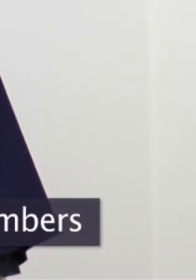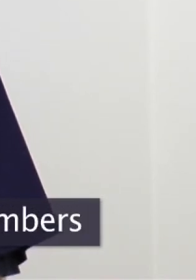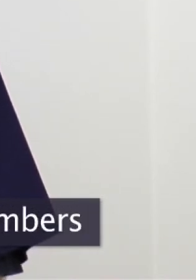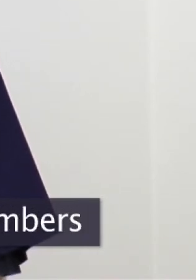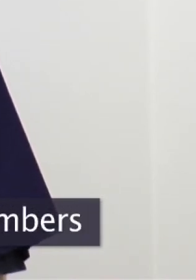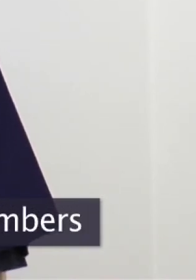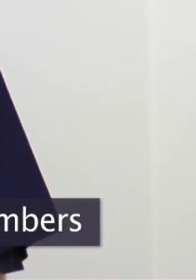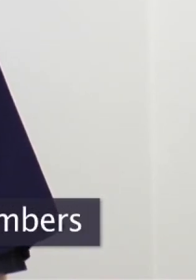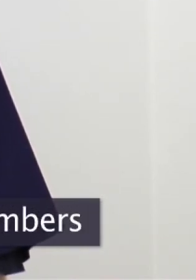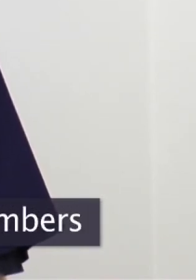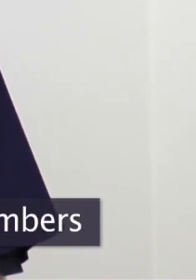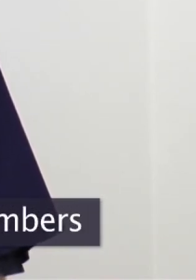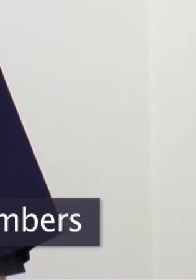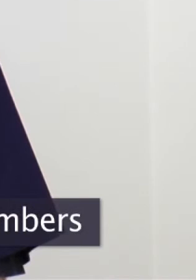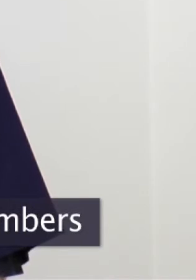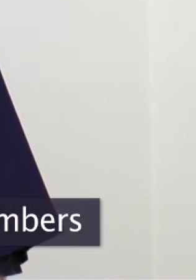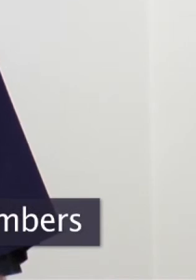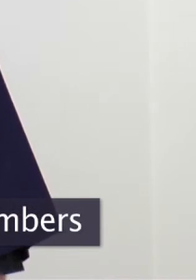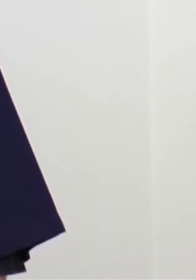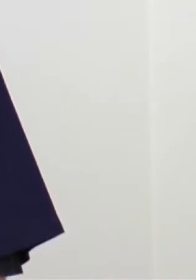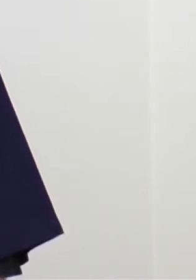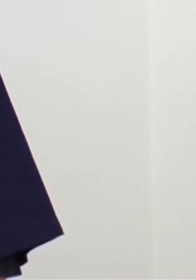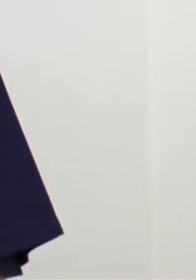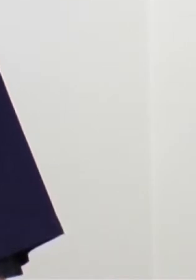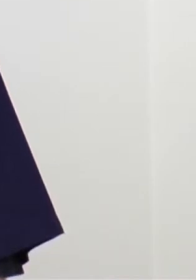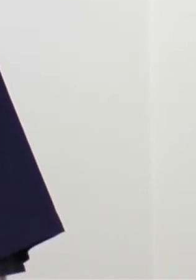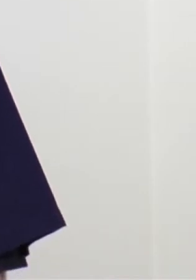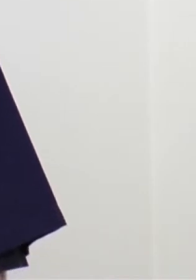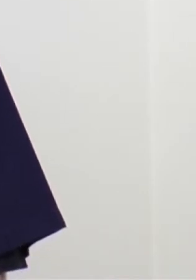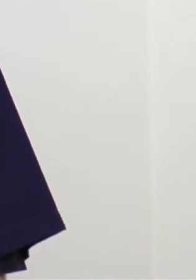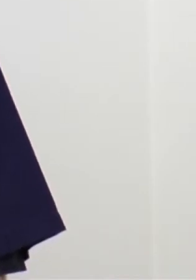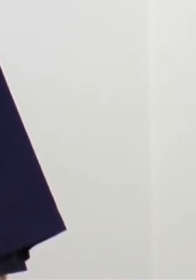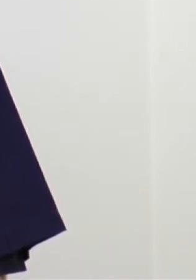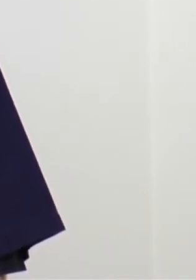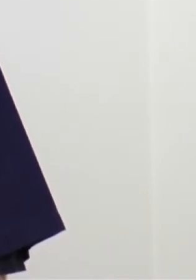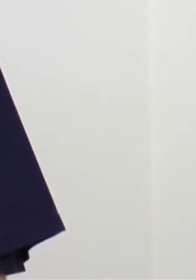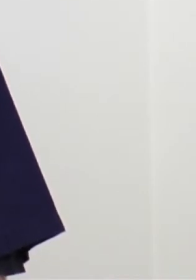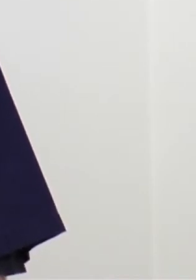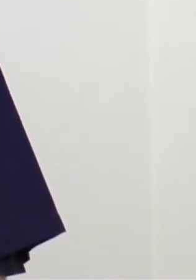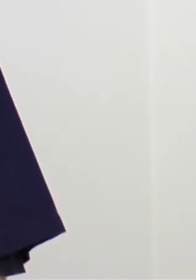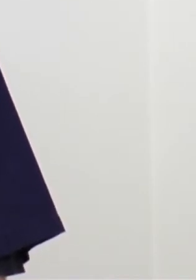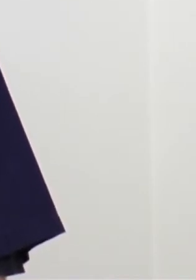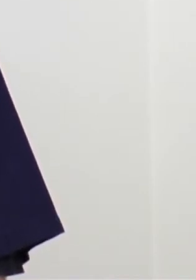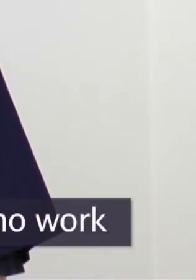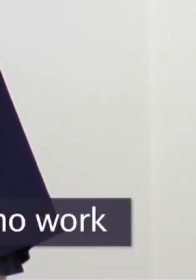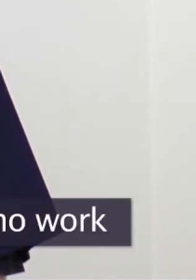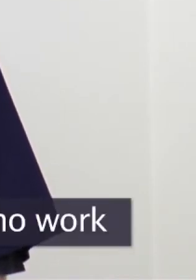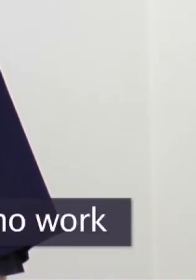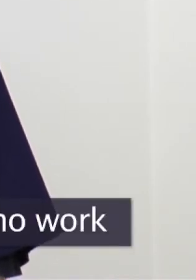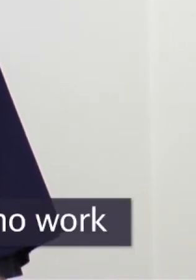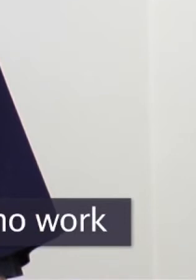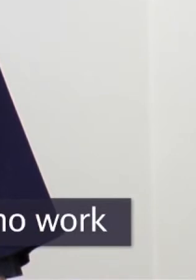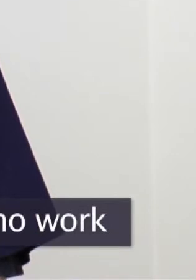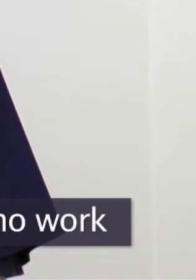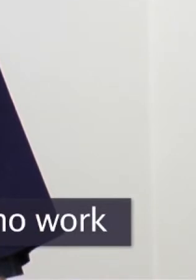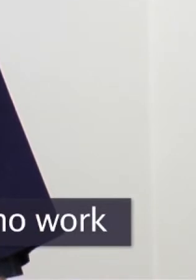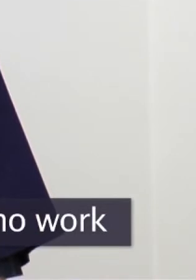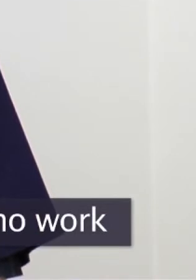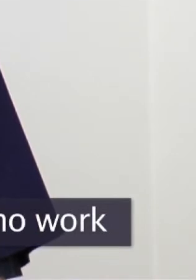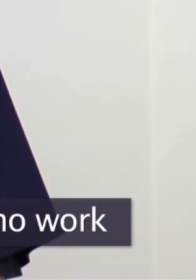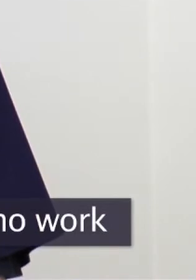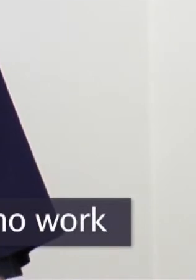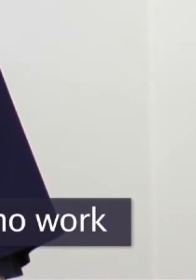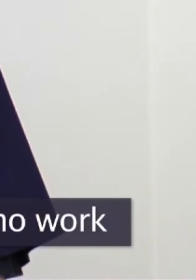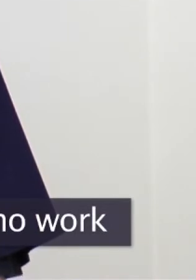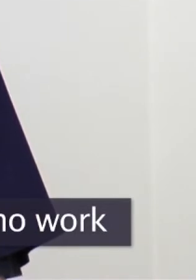Buckingham Palace, from the royal family members who have actually praised us for the idea. They've wished the